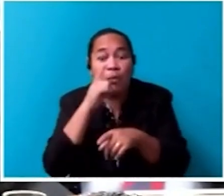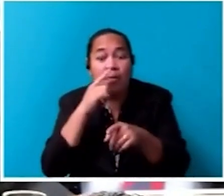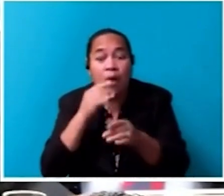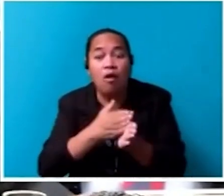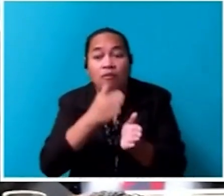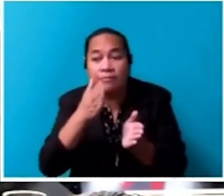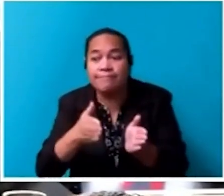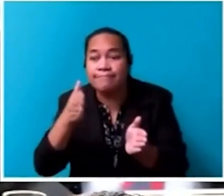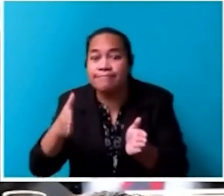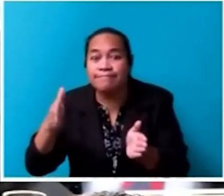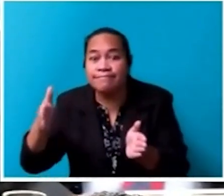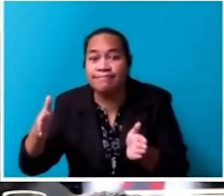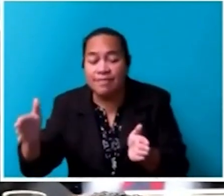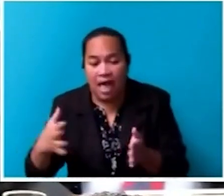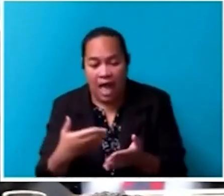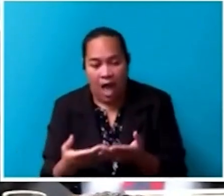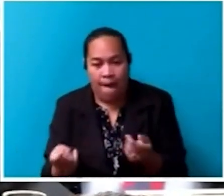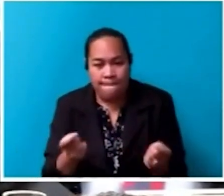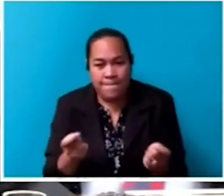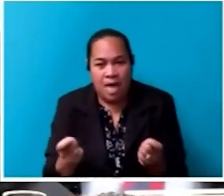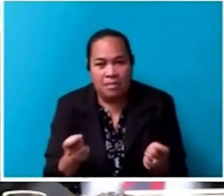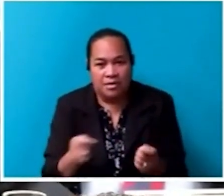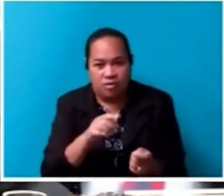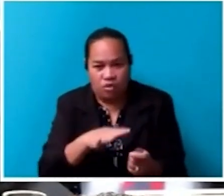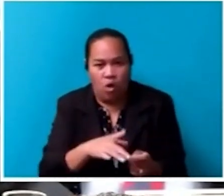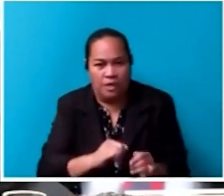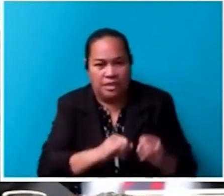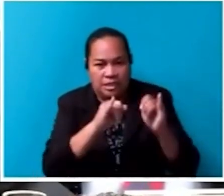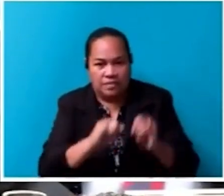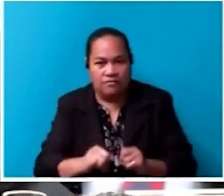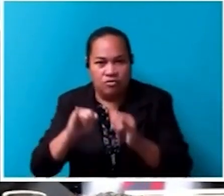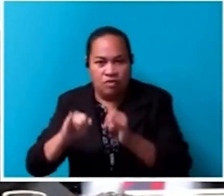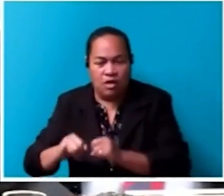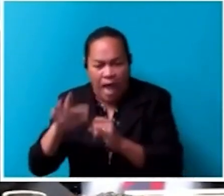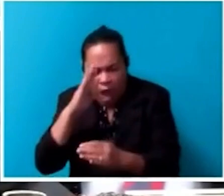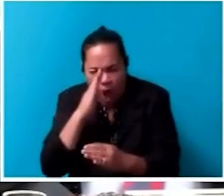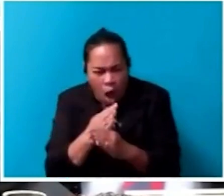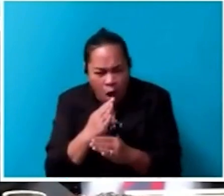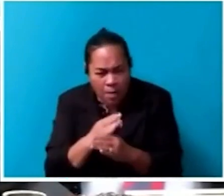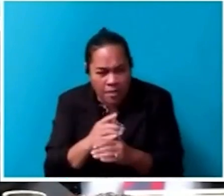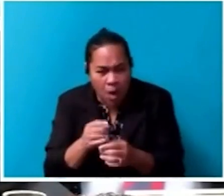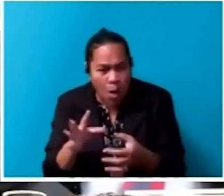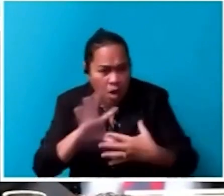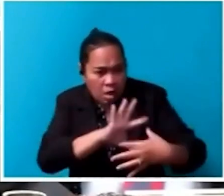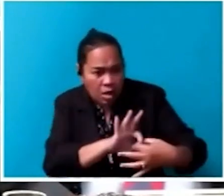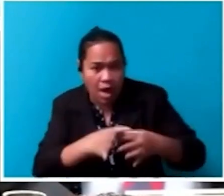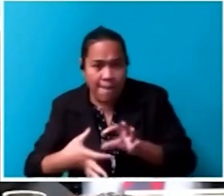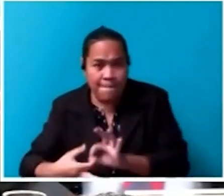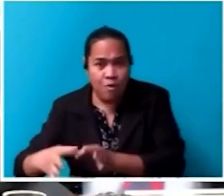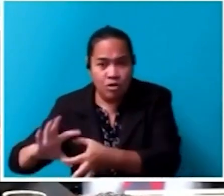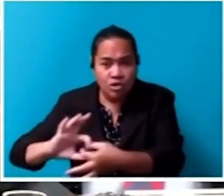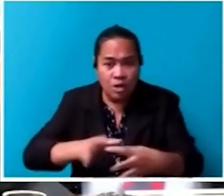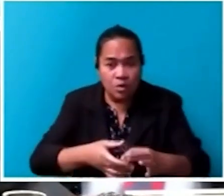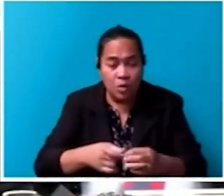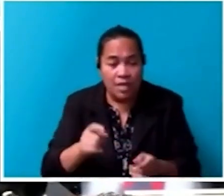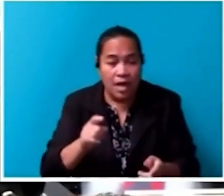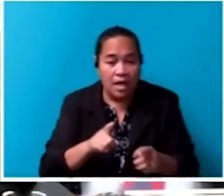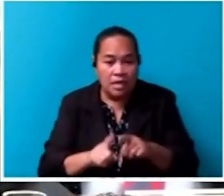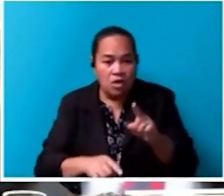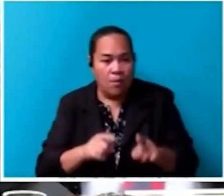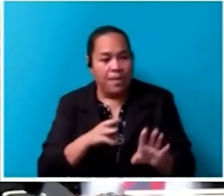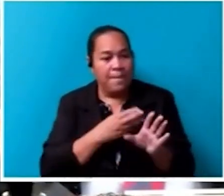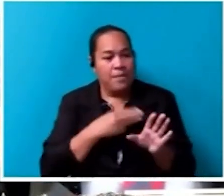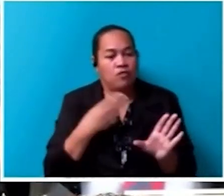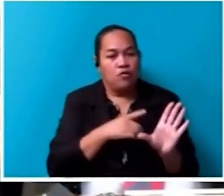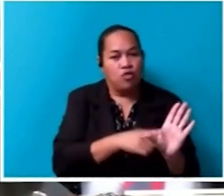time, the management on a case-by-case basis. And I hope that there will be collaboration here between the two different ministries of youth